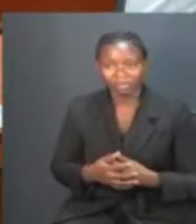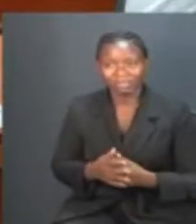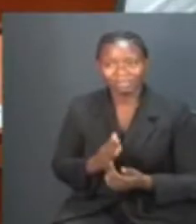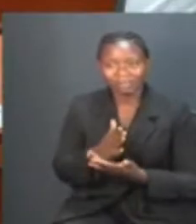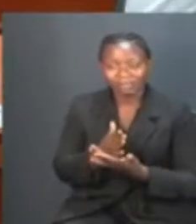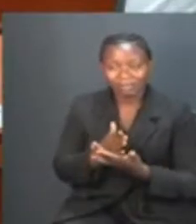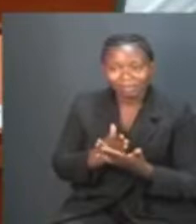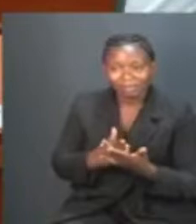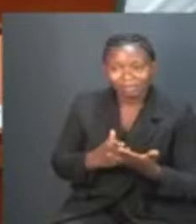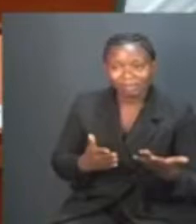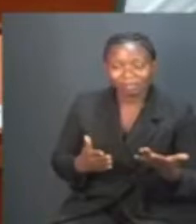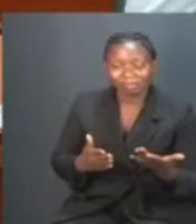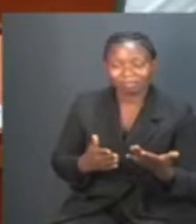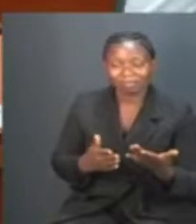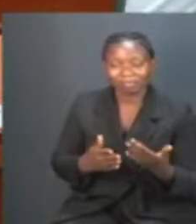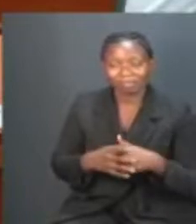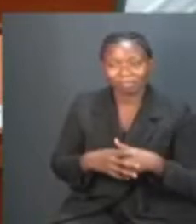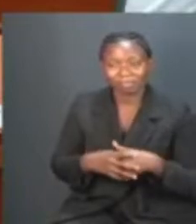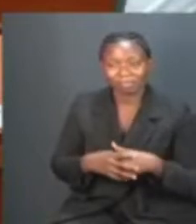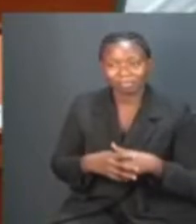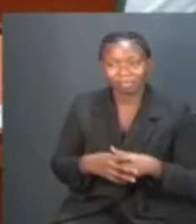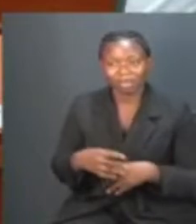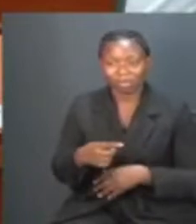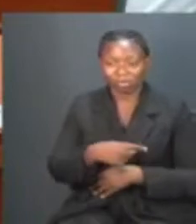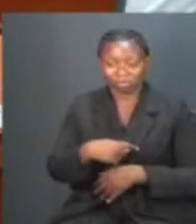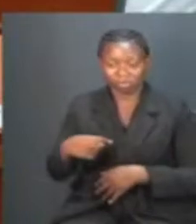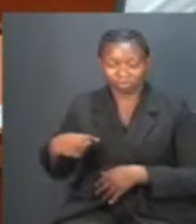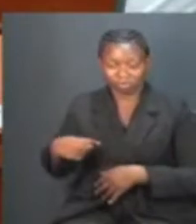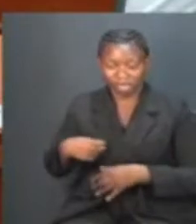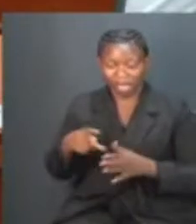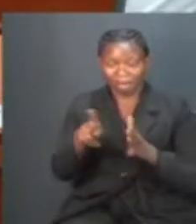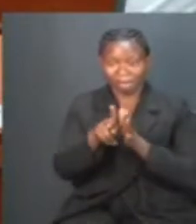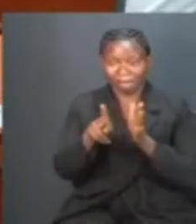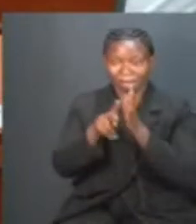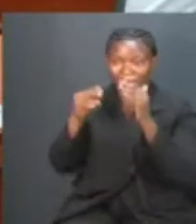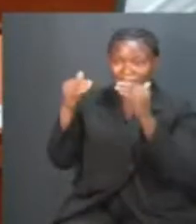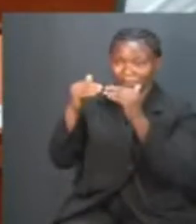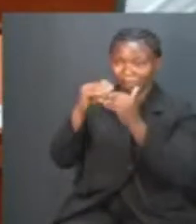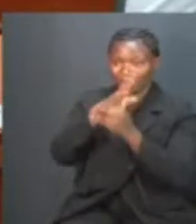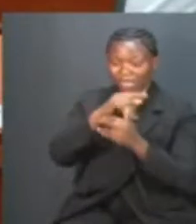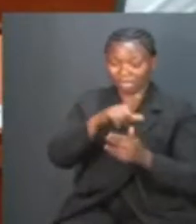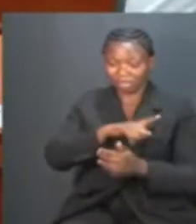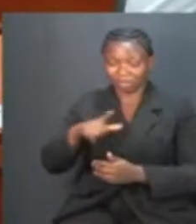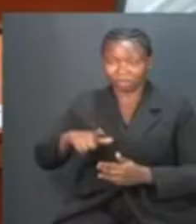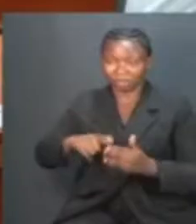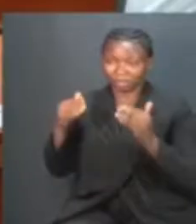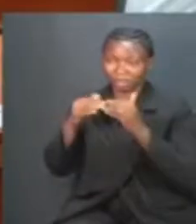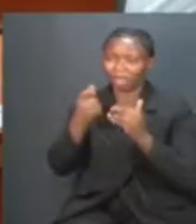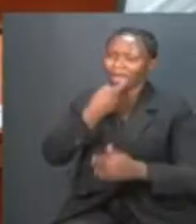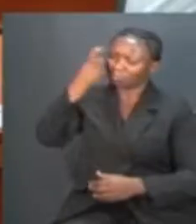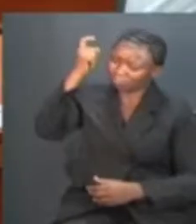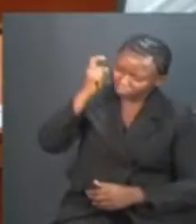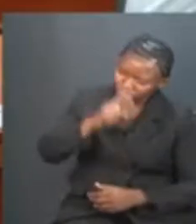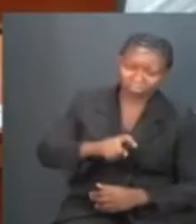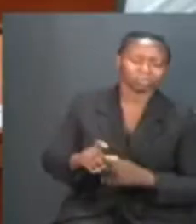fundamental bottlenecks that we at policy level and in legislating must deal